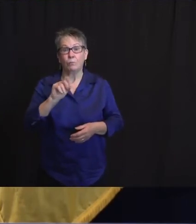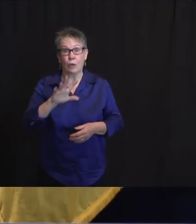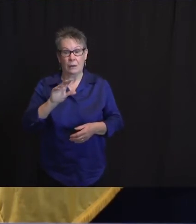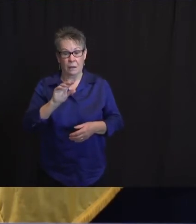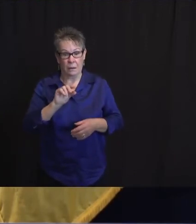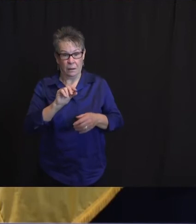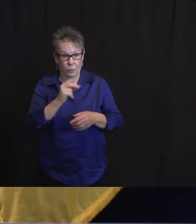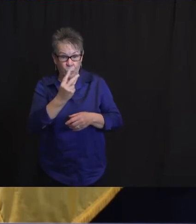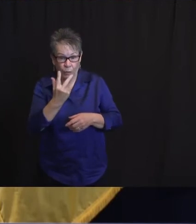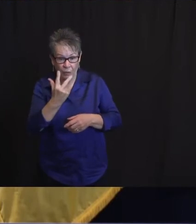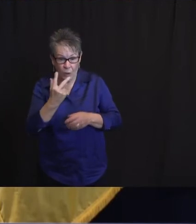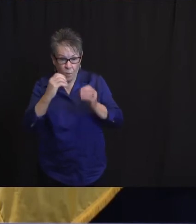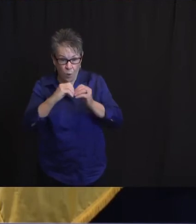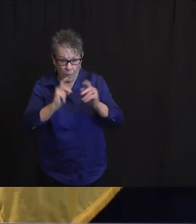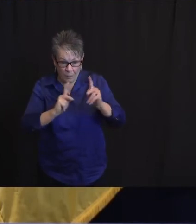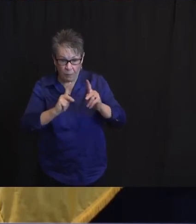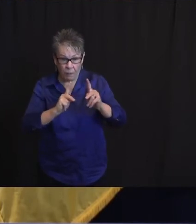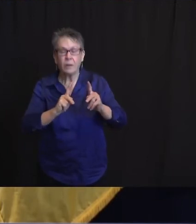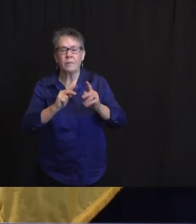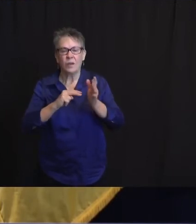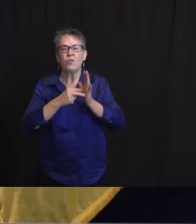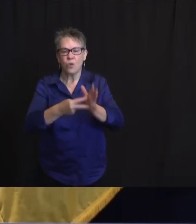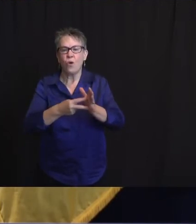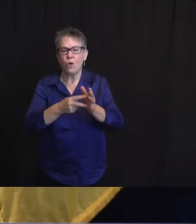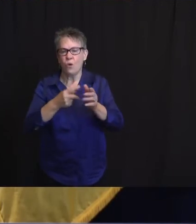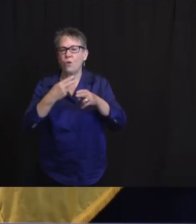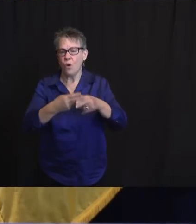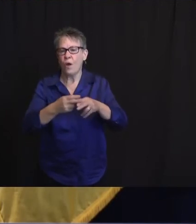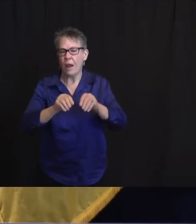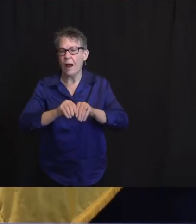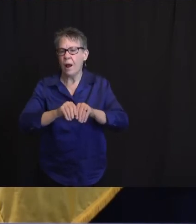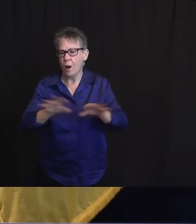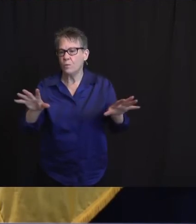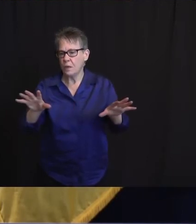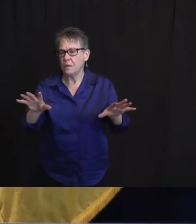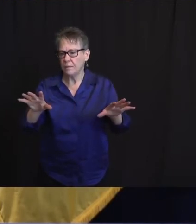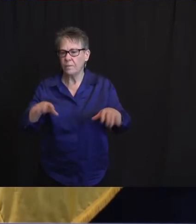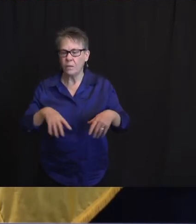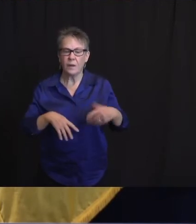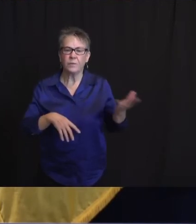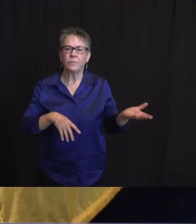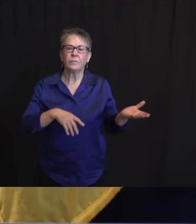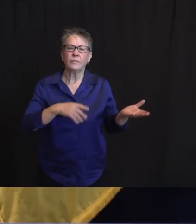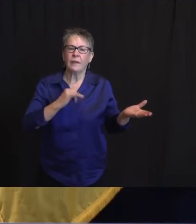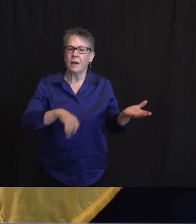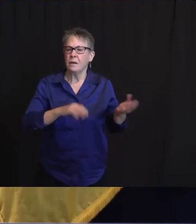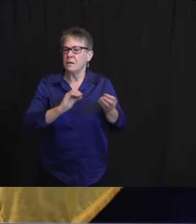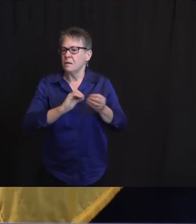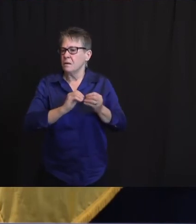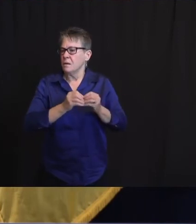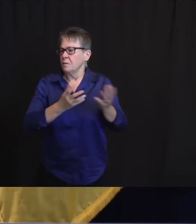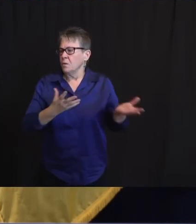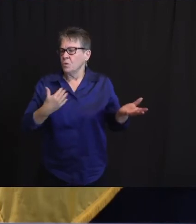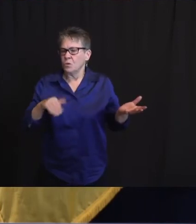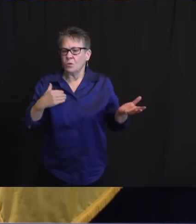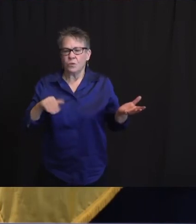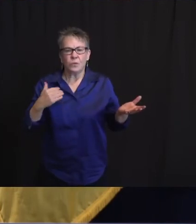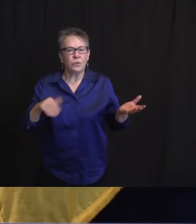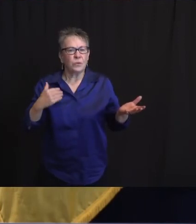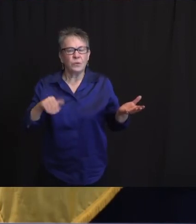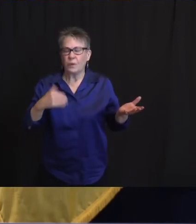impact on Black and brown communities of this virus. As we say many times, it didn't invent them, but it has laid them